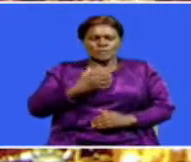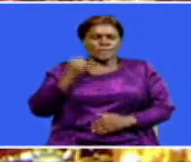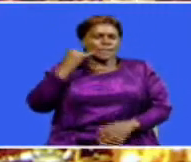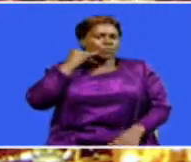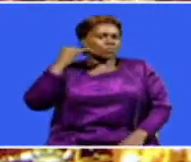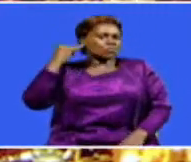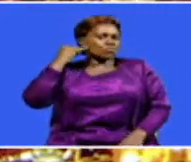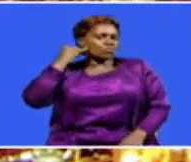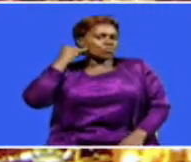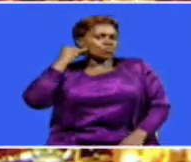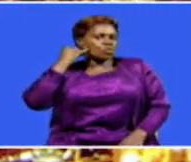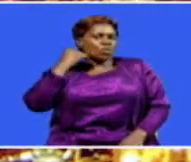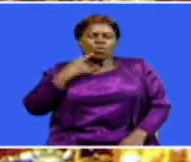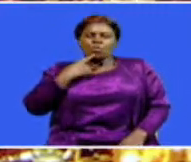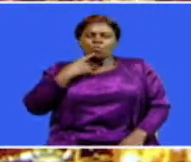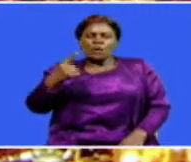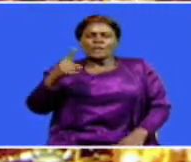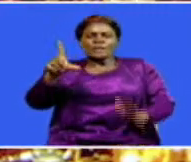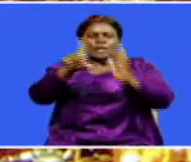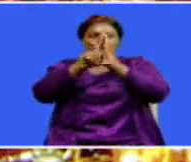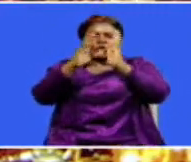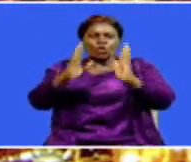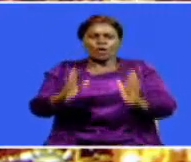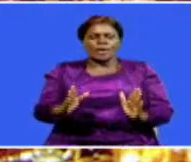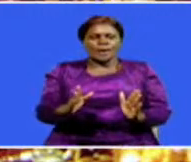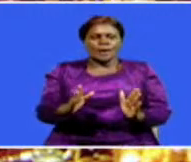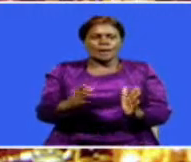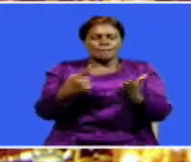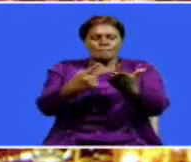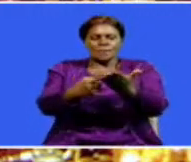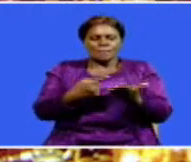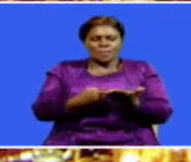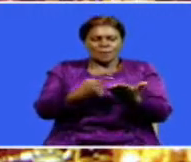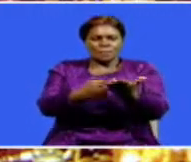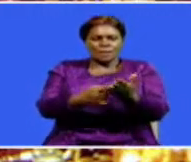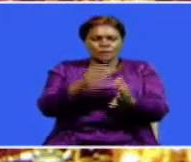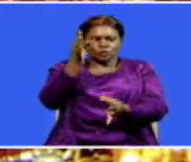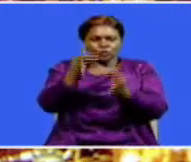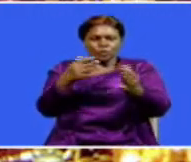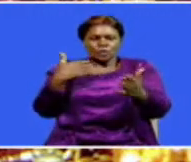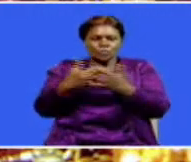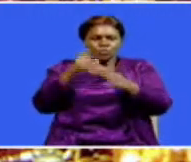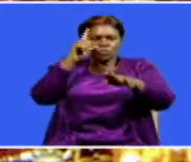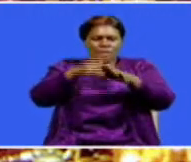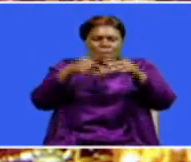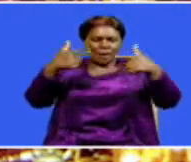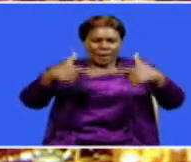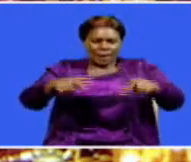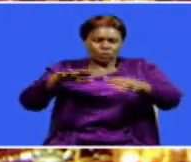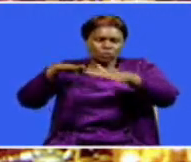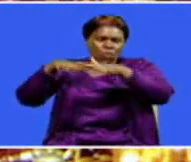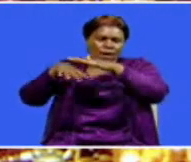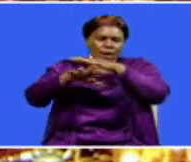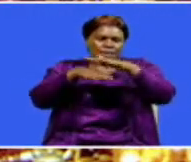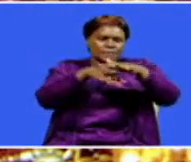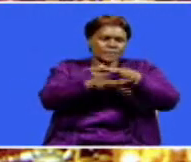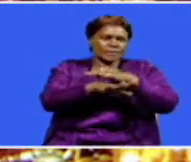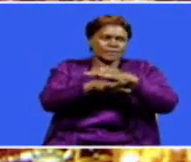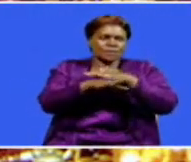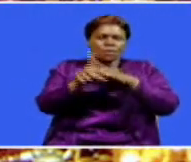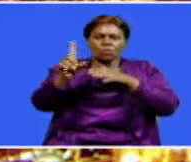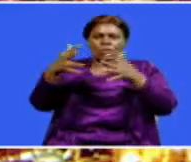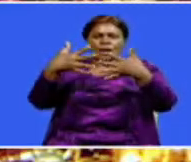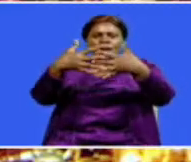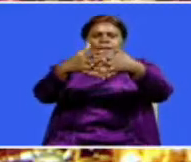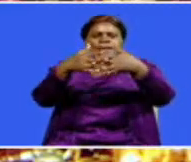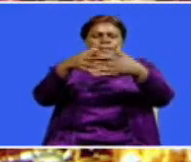Nakuru. The over 100 lawyers vowed never to engage with the judiciary until they are allowed access through one of the gates